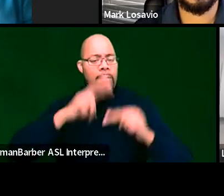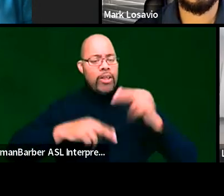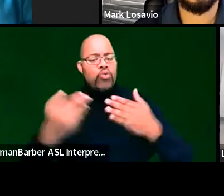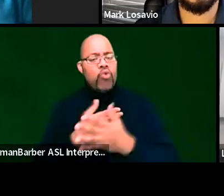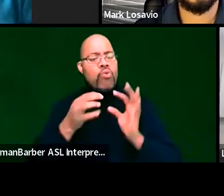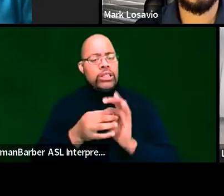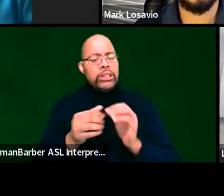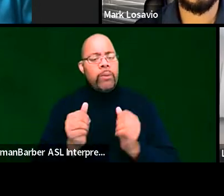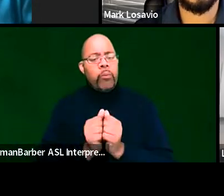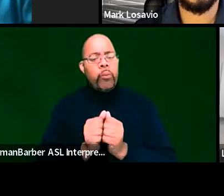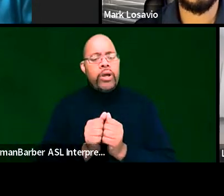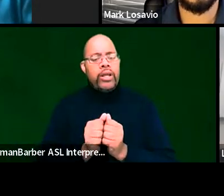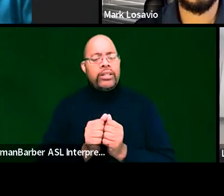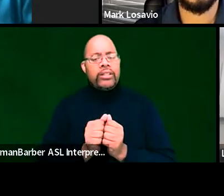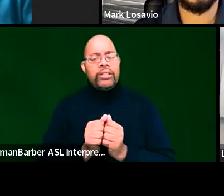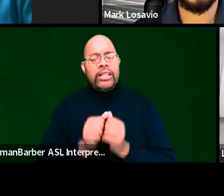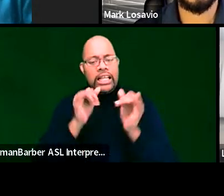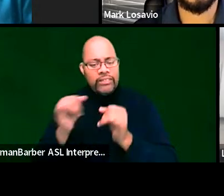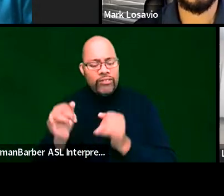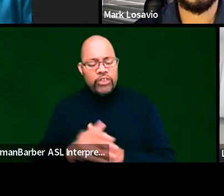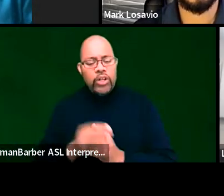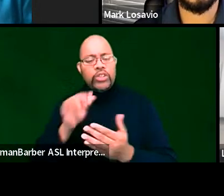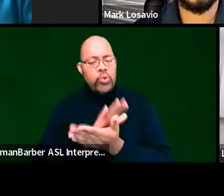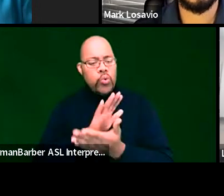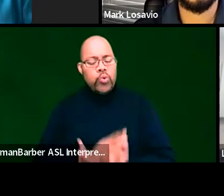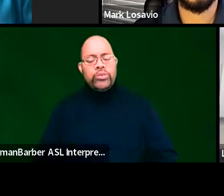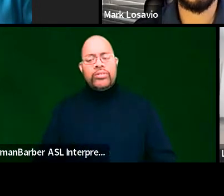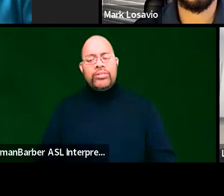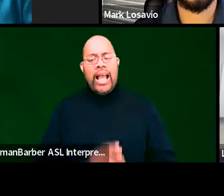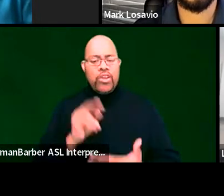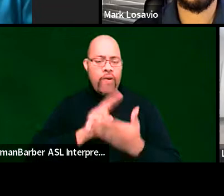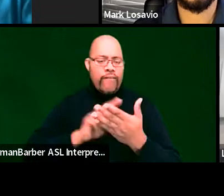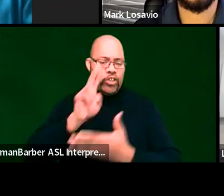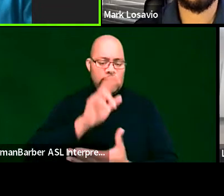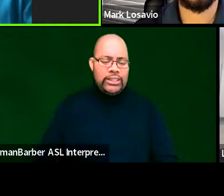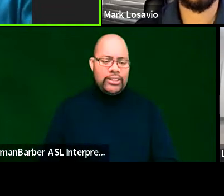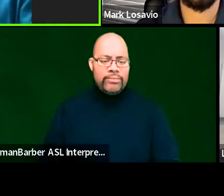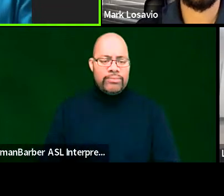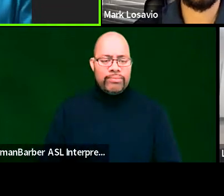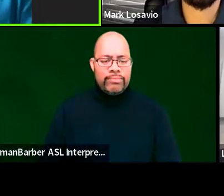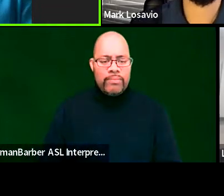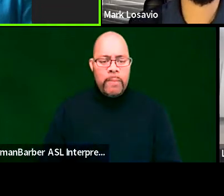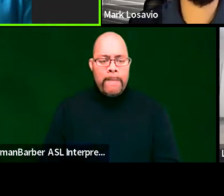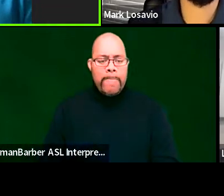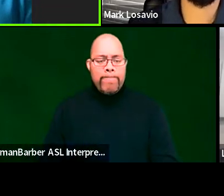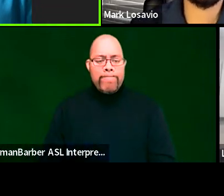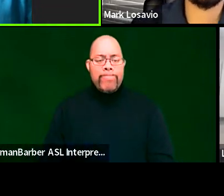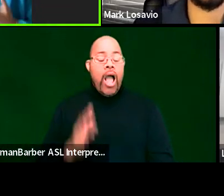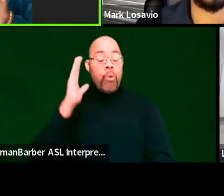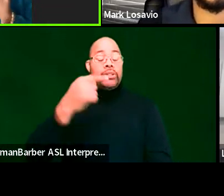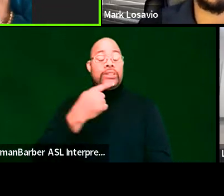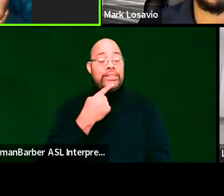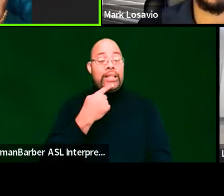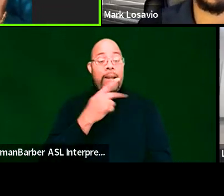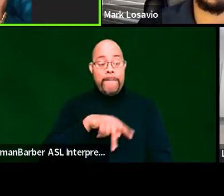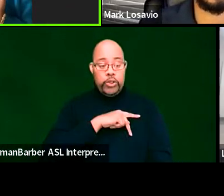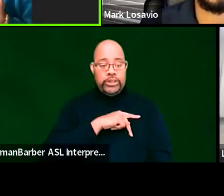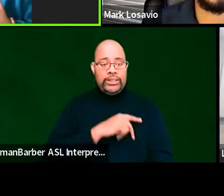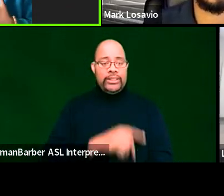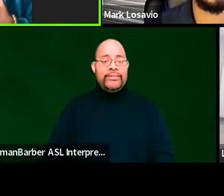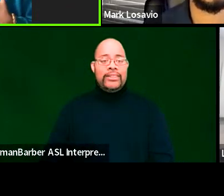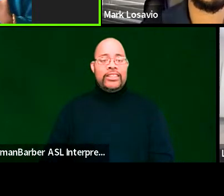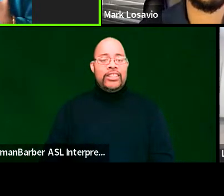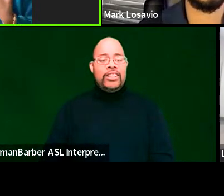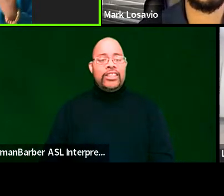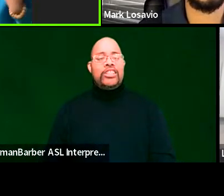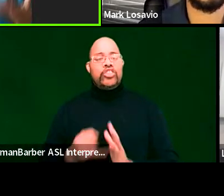with students and individuals in schools and universities. Right. I will say personally,